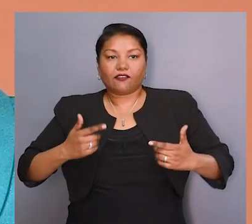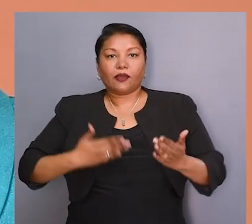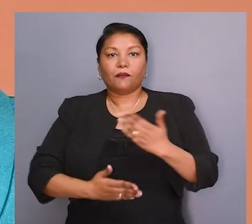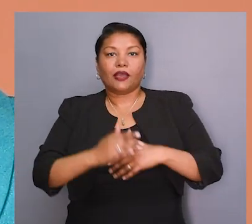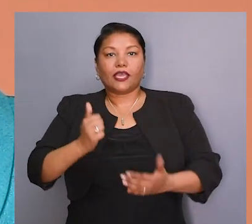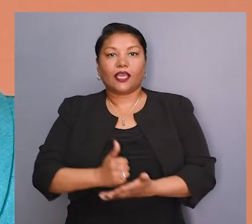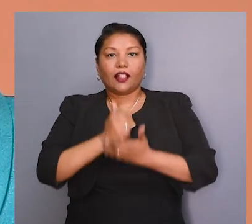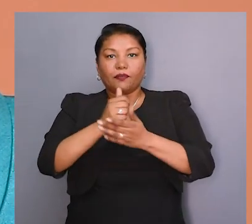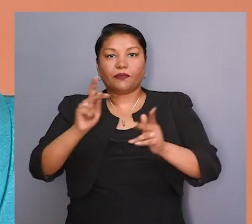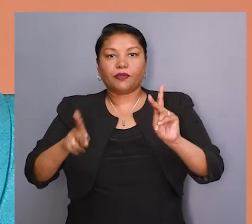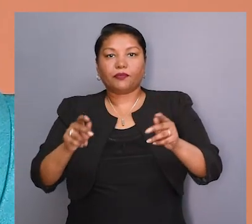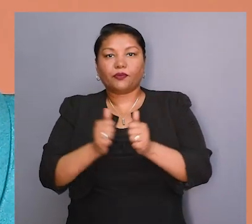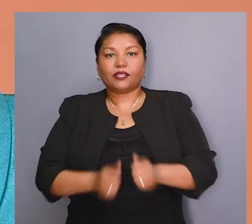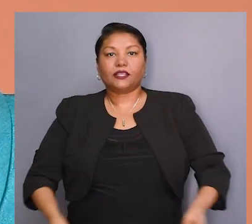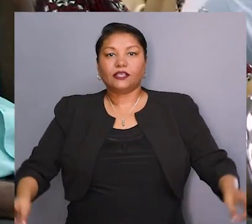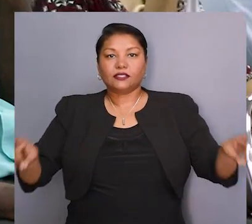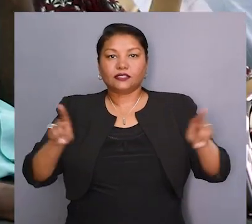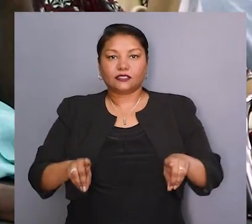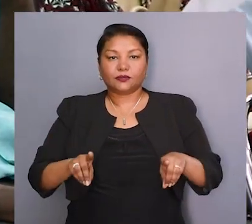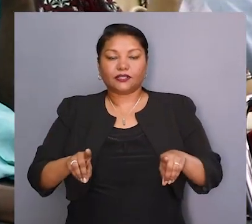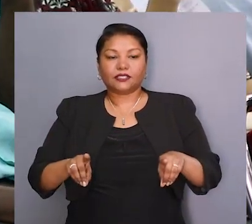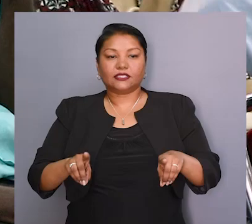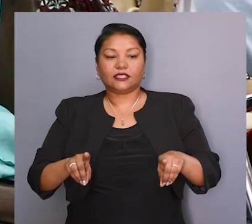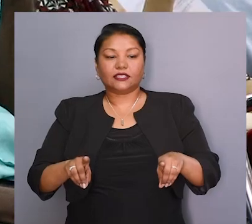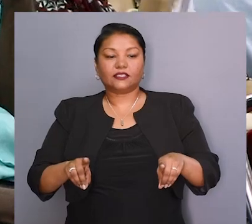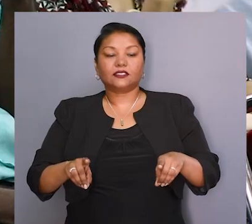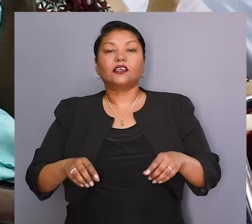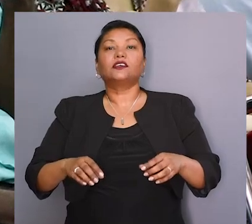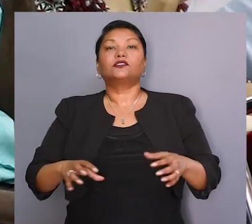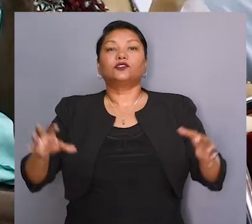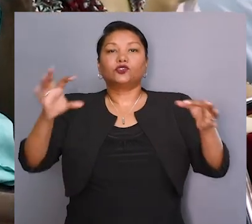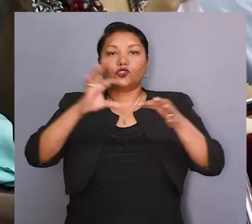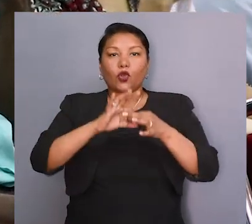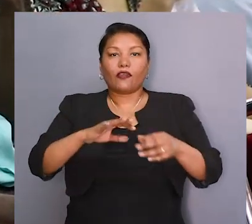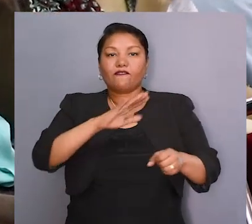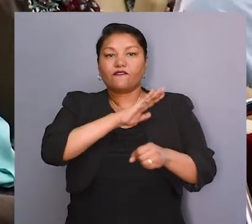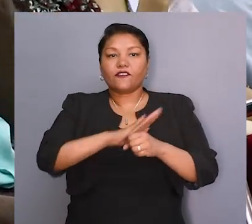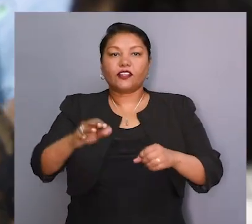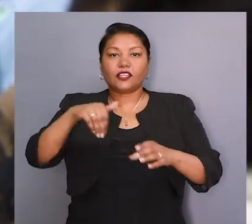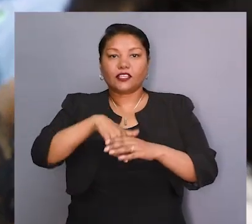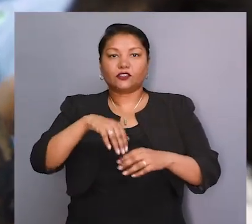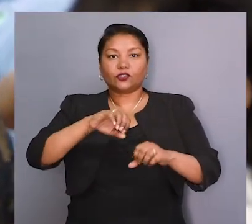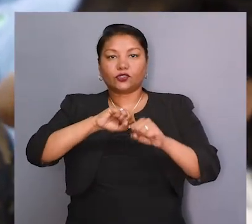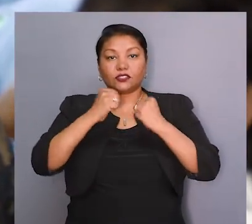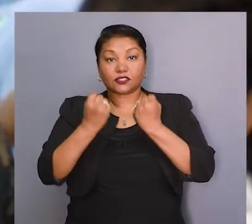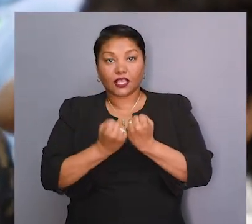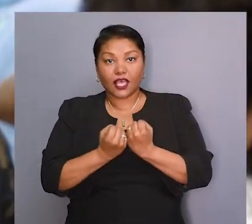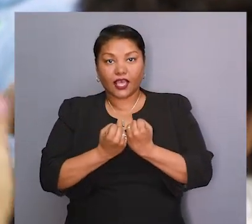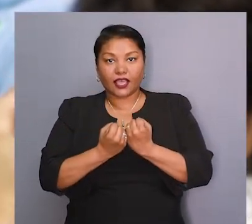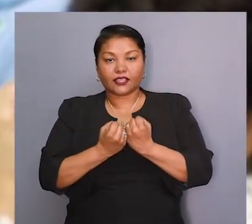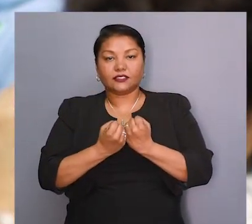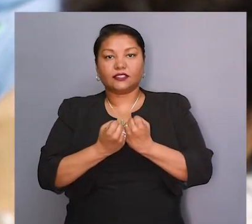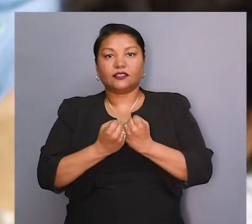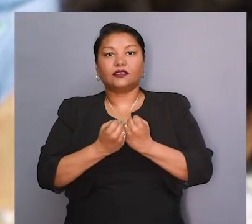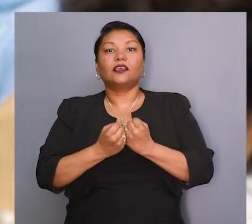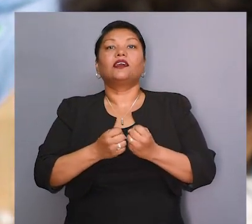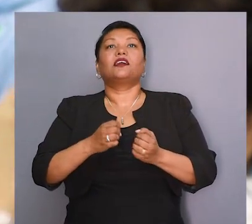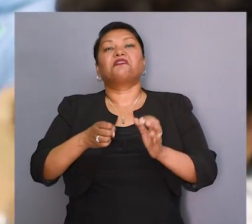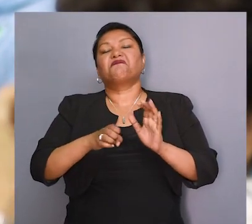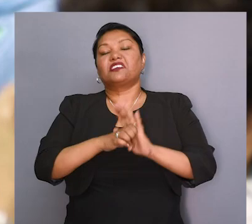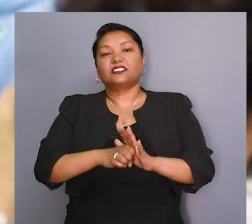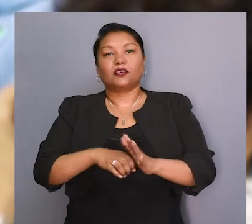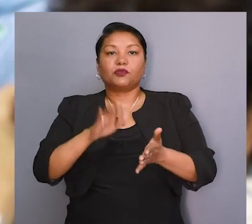by helping those with disabilities to participate more fully in society, whether it